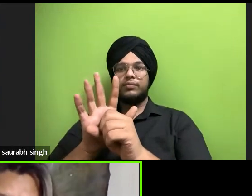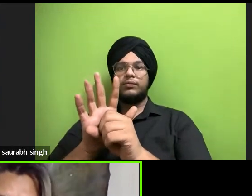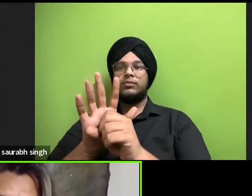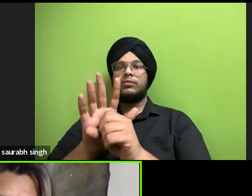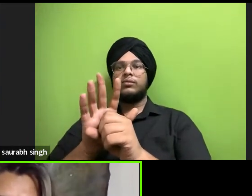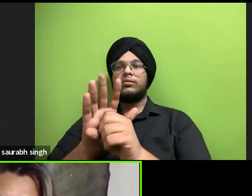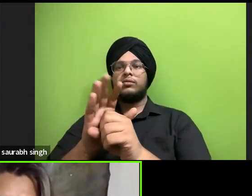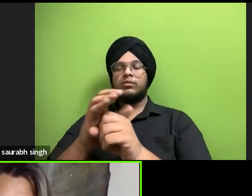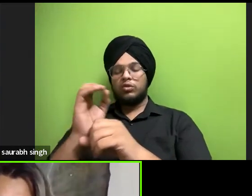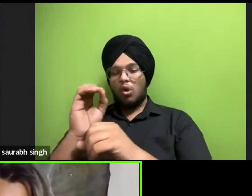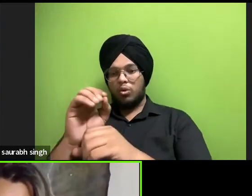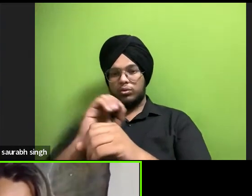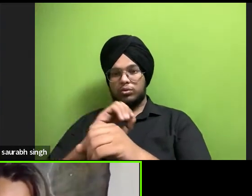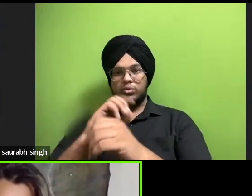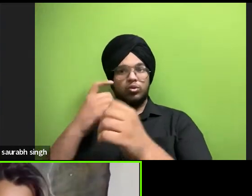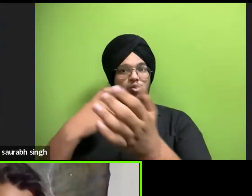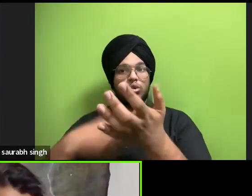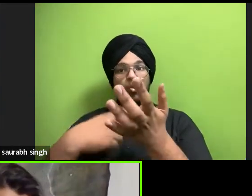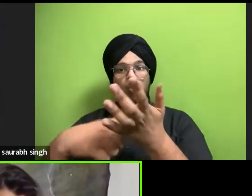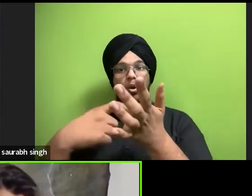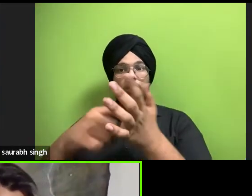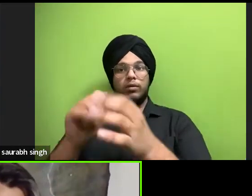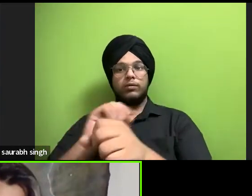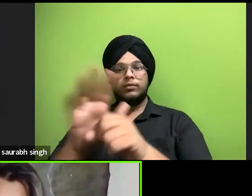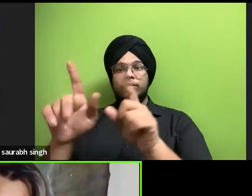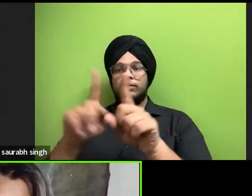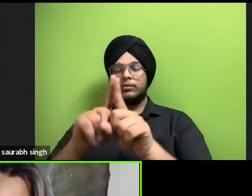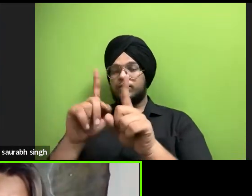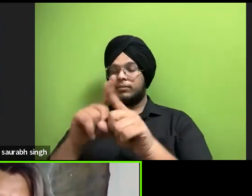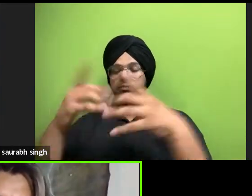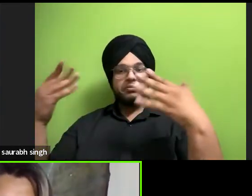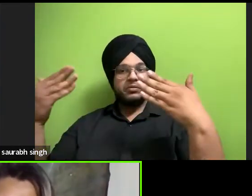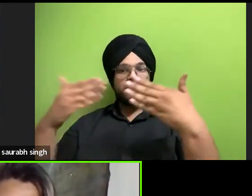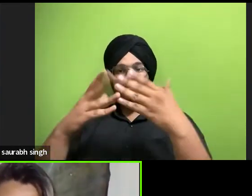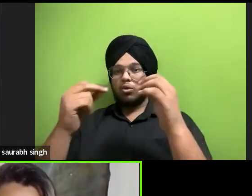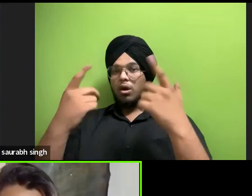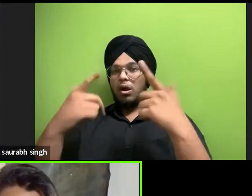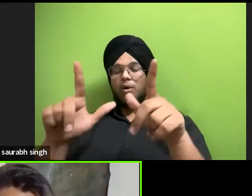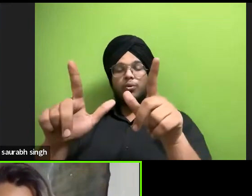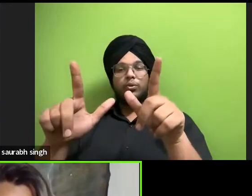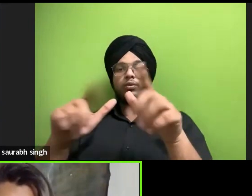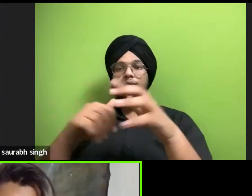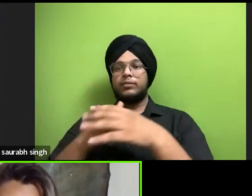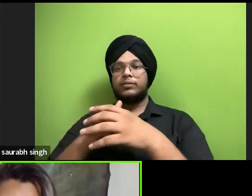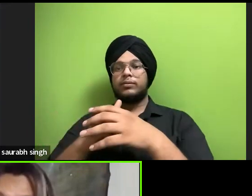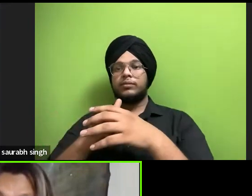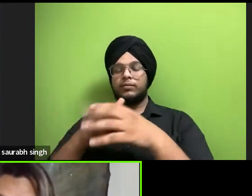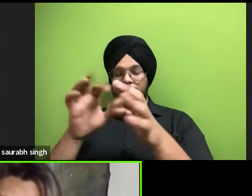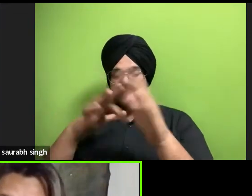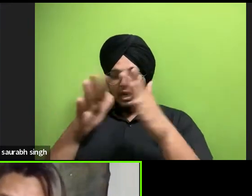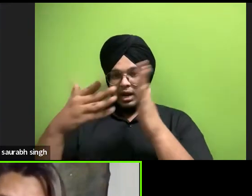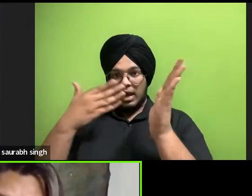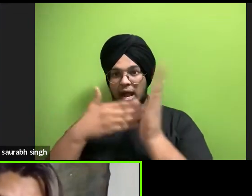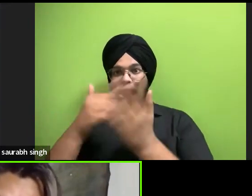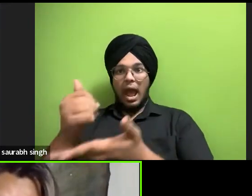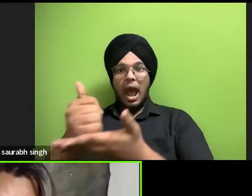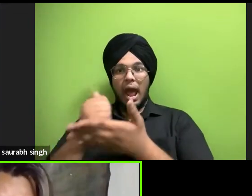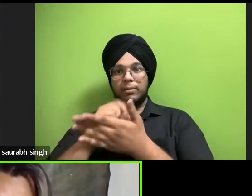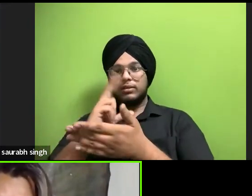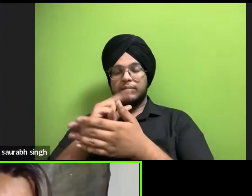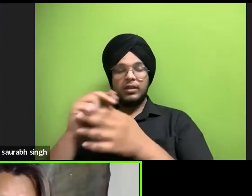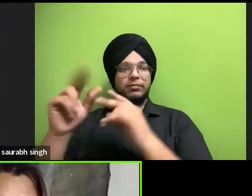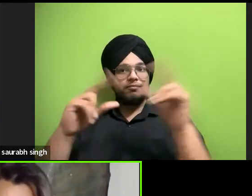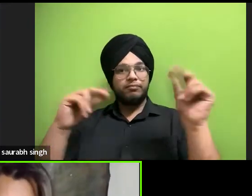zero COVID policy that made us a city that had to speak to each